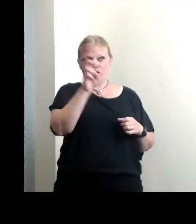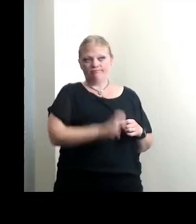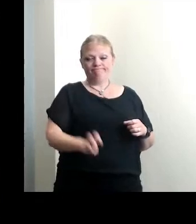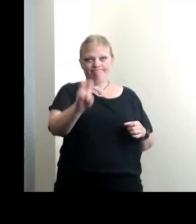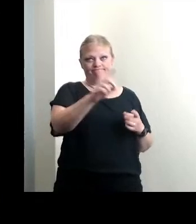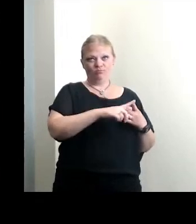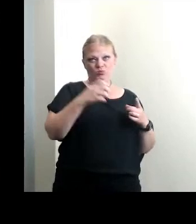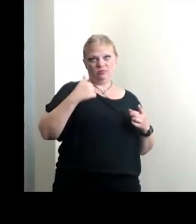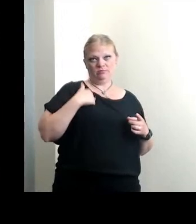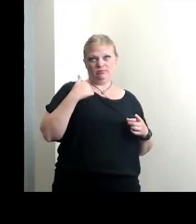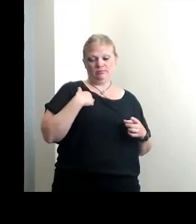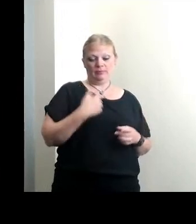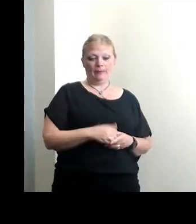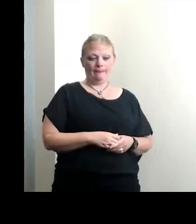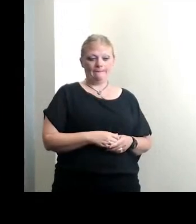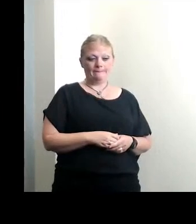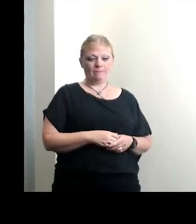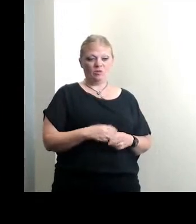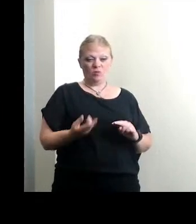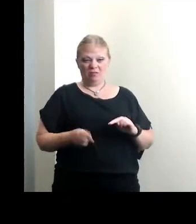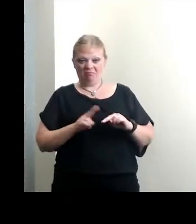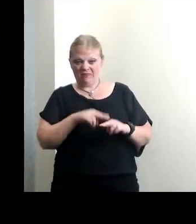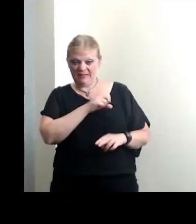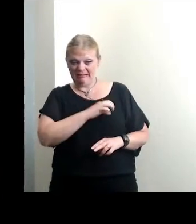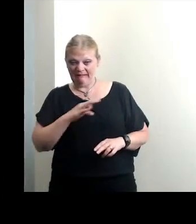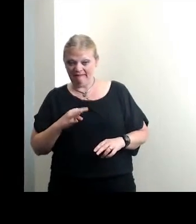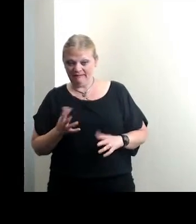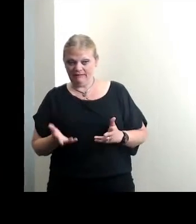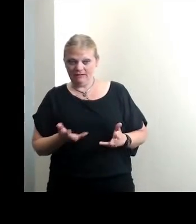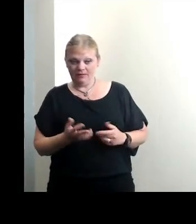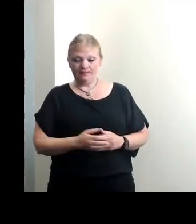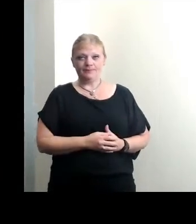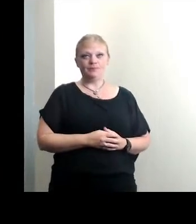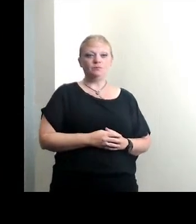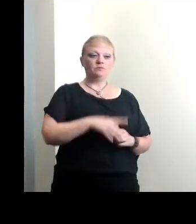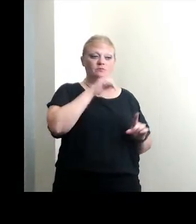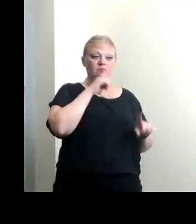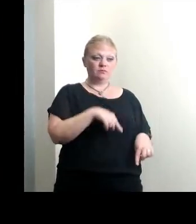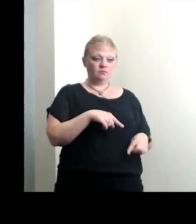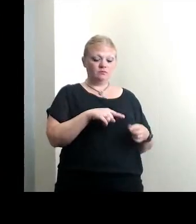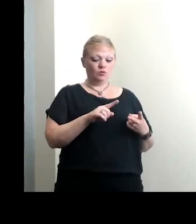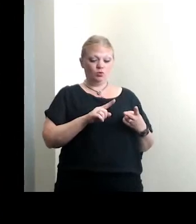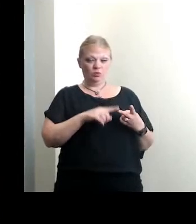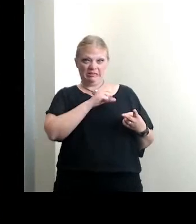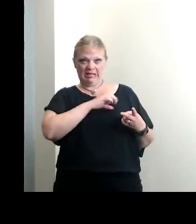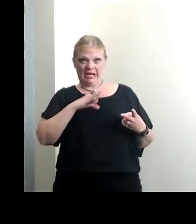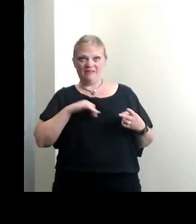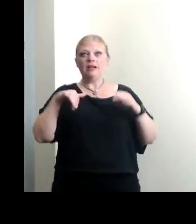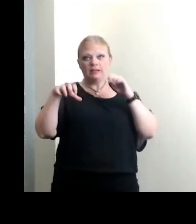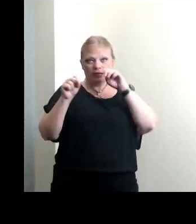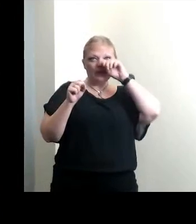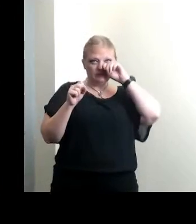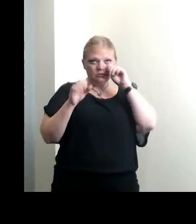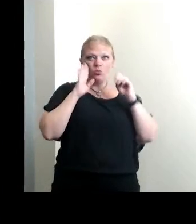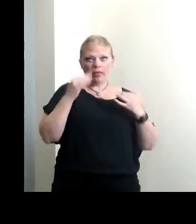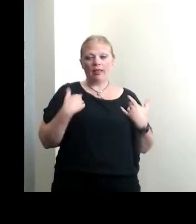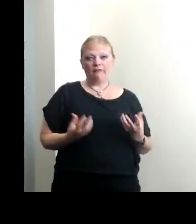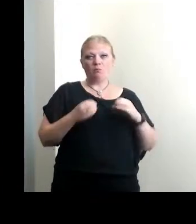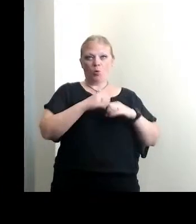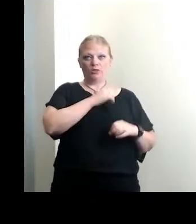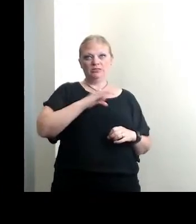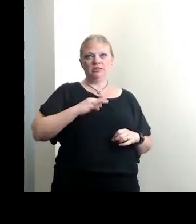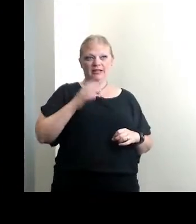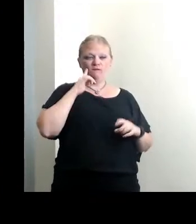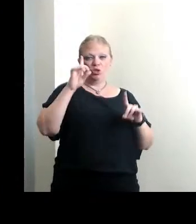Canada. And have we put increased staff on? The answer to number 2 is yes, we do. We're going to have increased staff doing